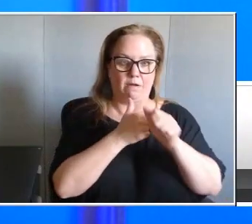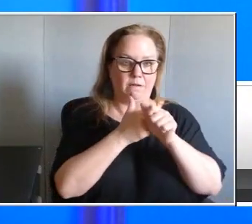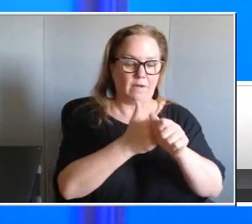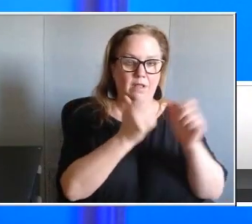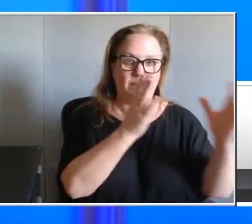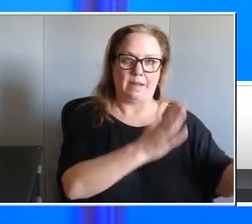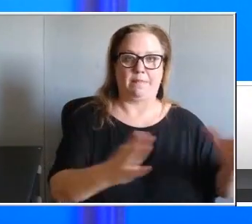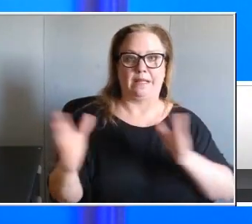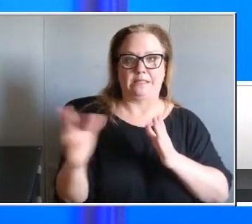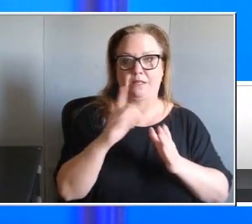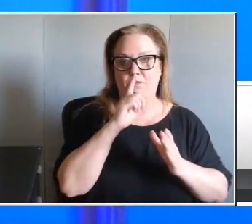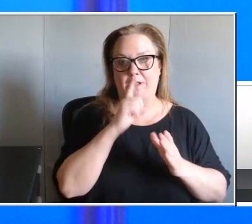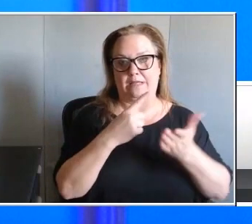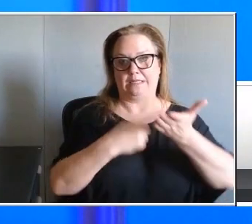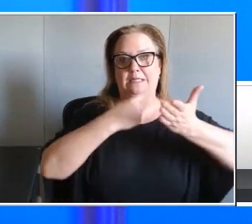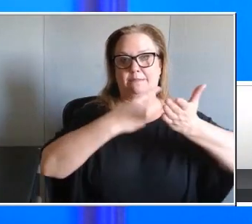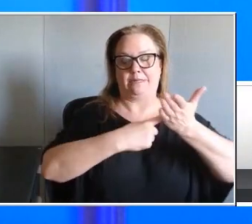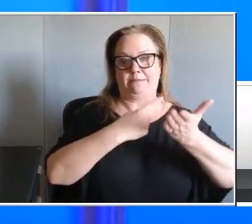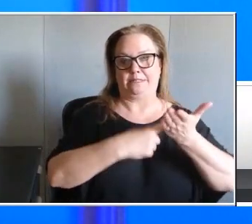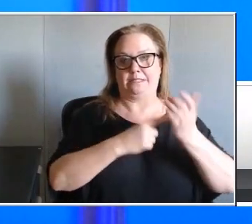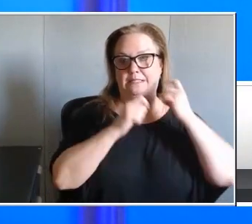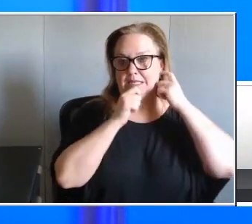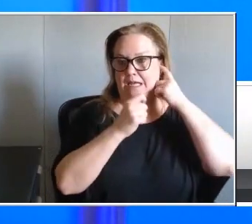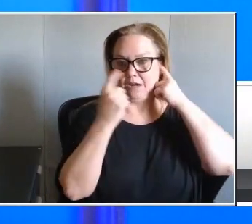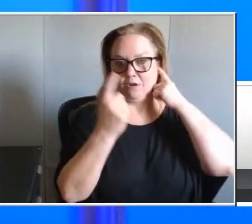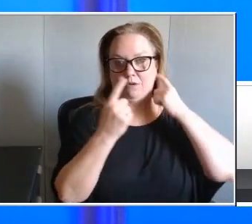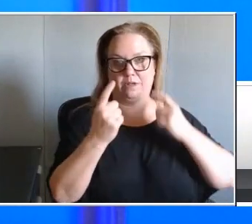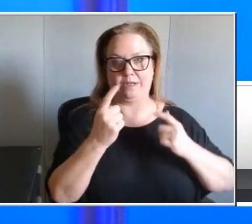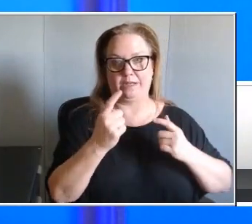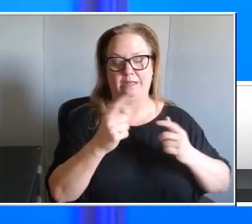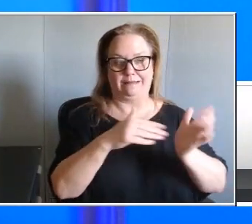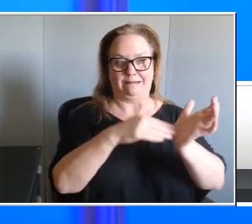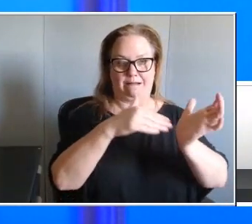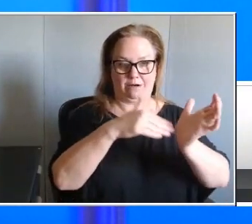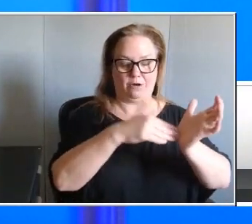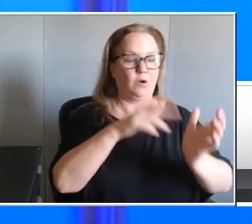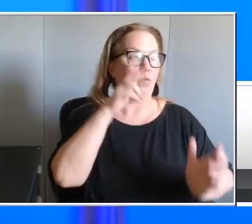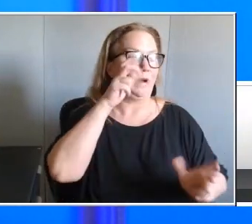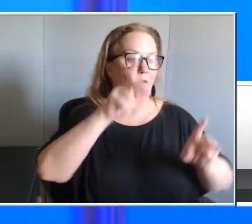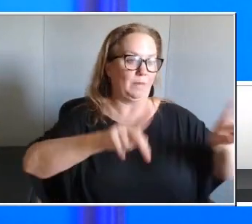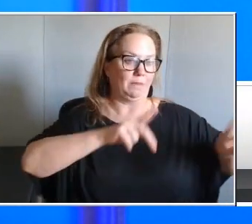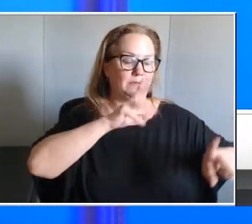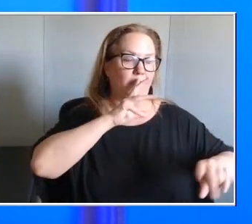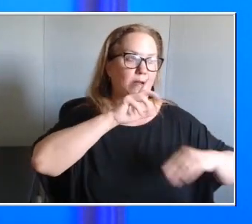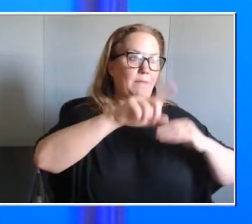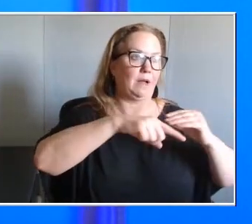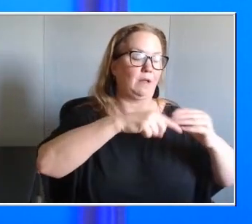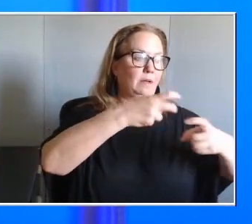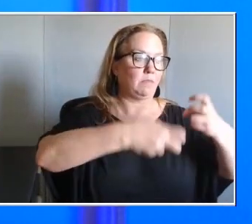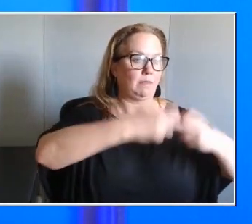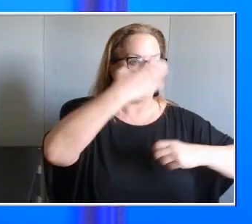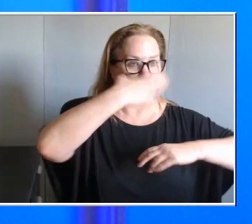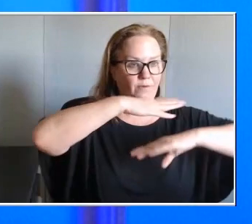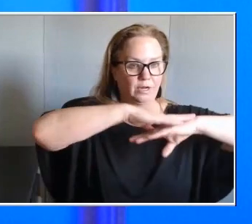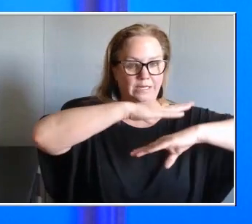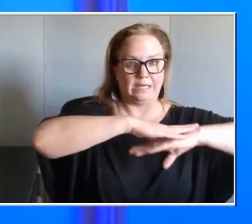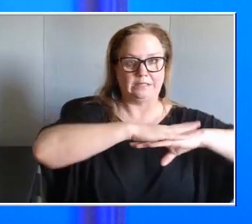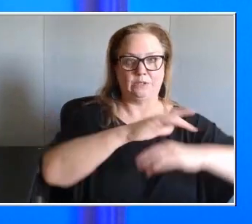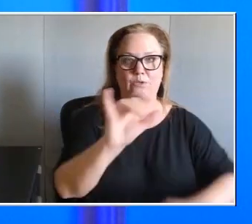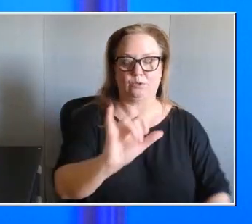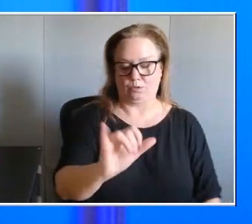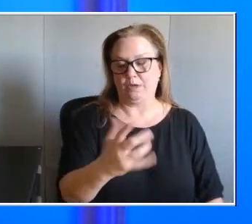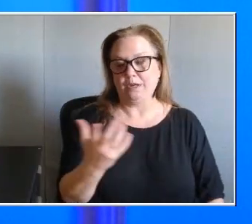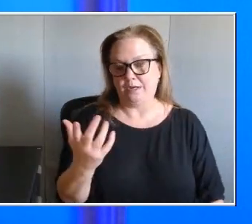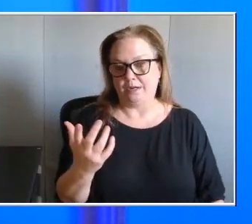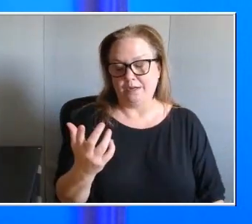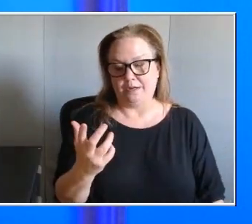the reality is sometimes that is not just in the hands of the physician. We hear people talk about problems at the front desk, but this is also in the hands